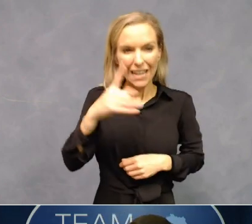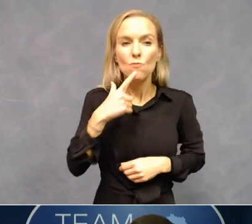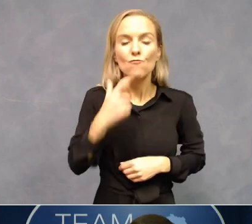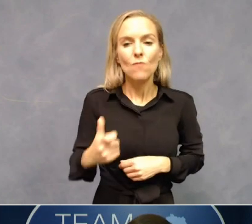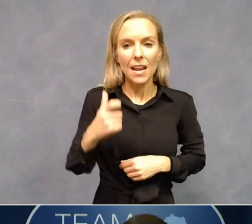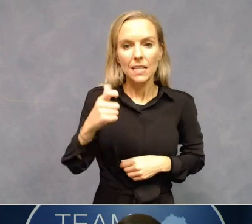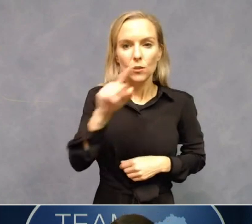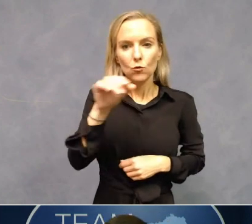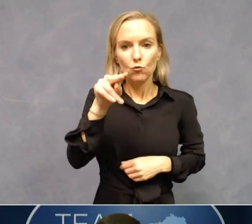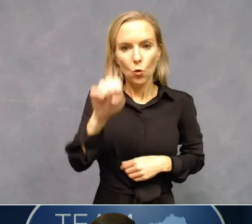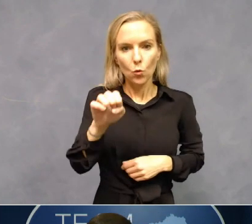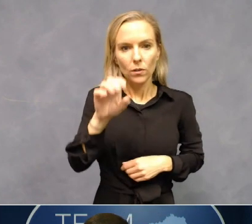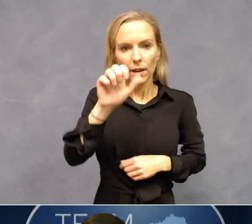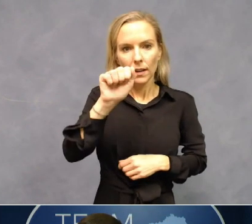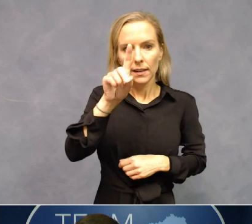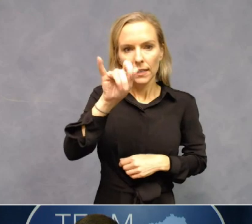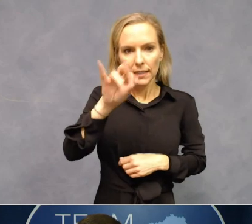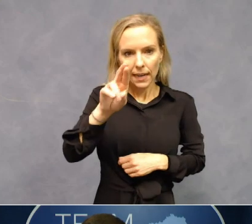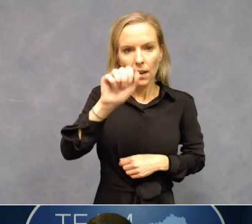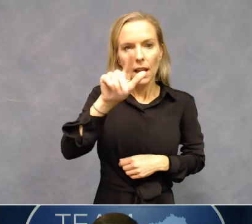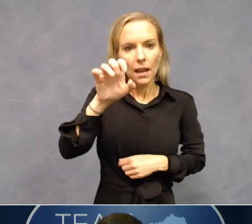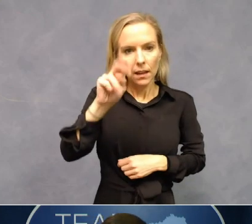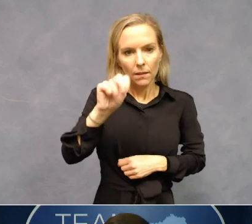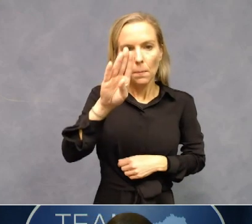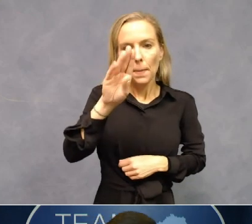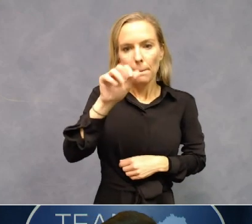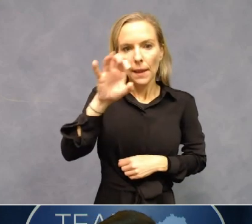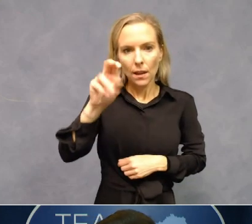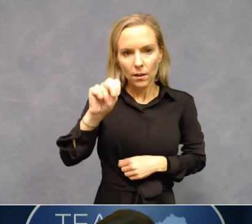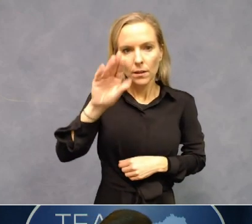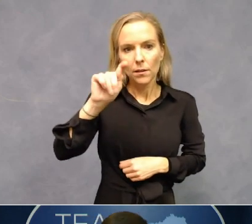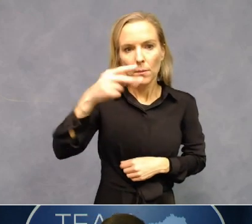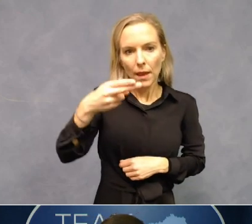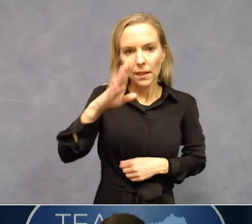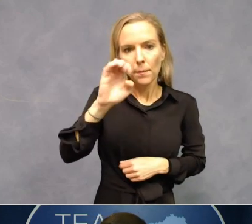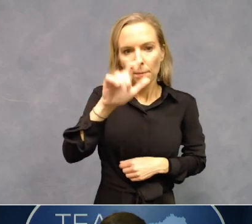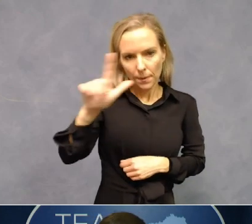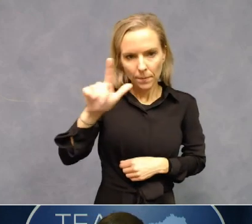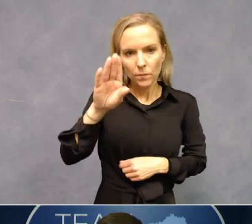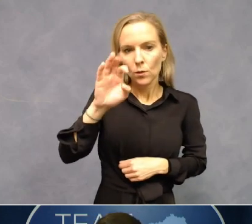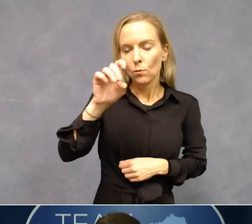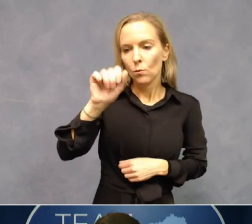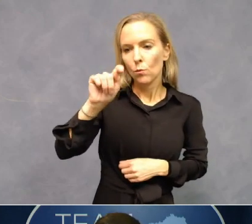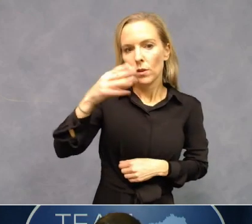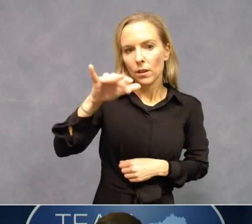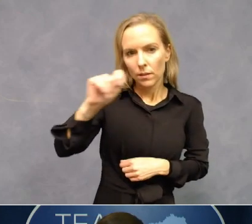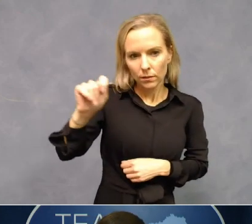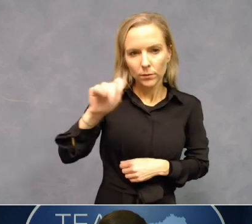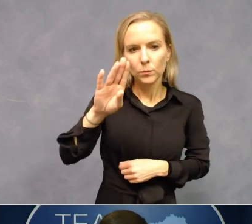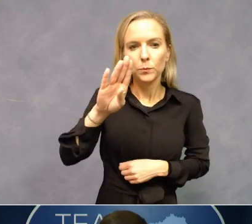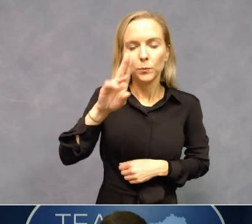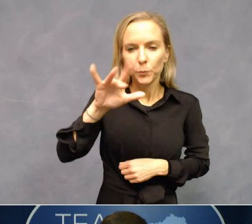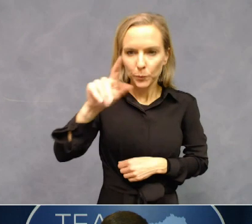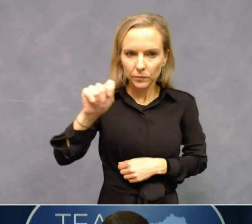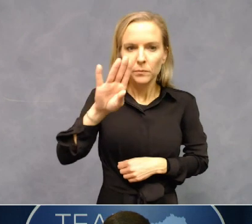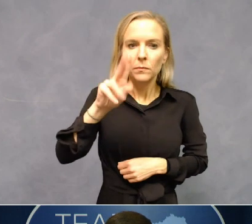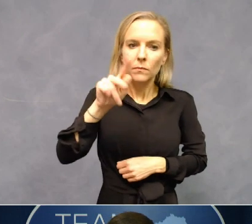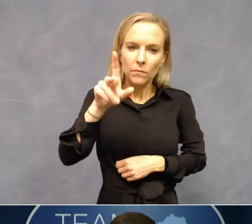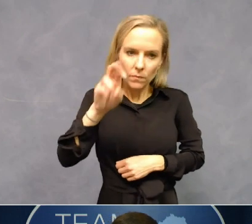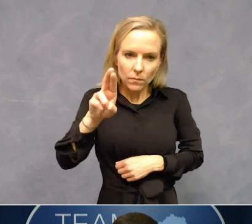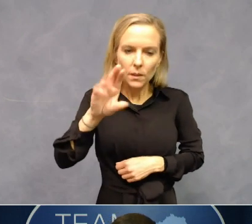are Adair, Allen, Barron, Bath, Bell, Breathitt, Bullitt,